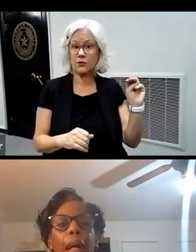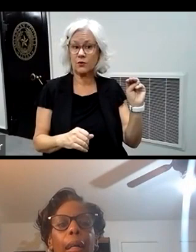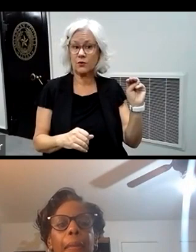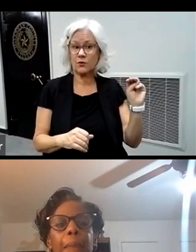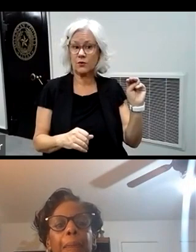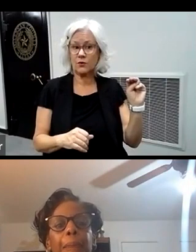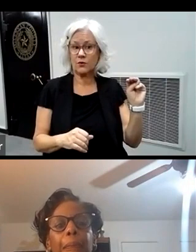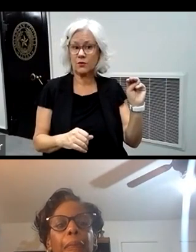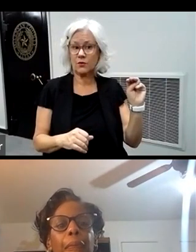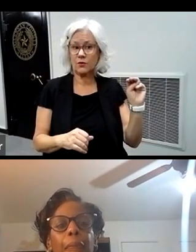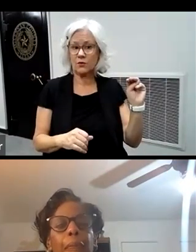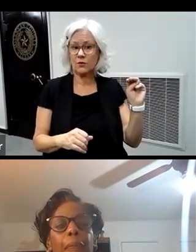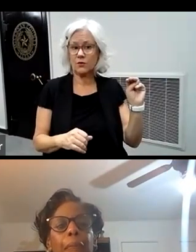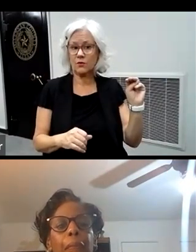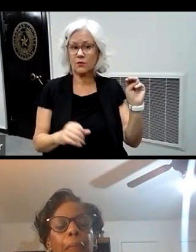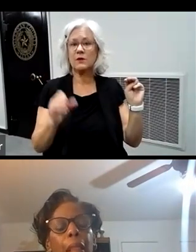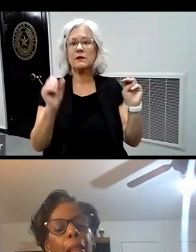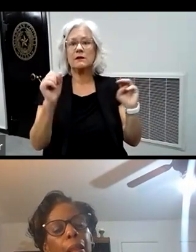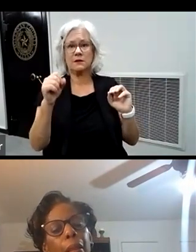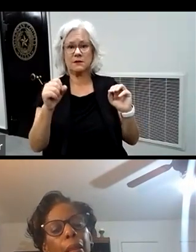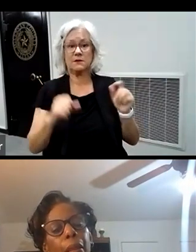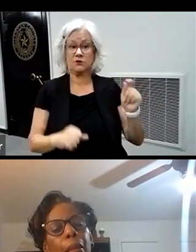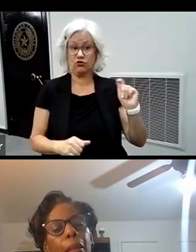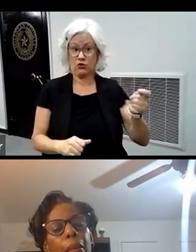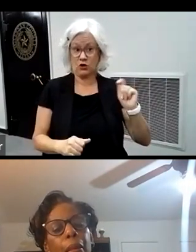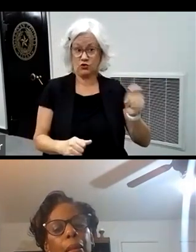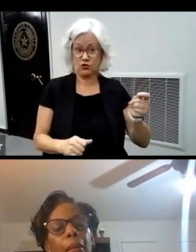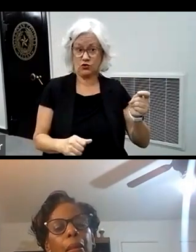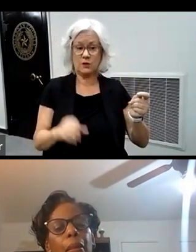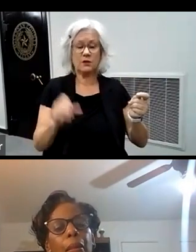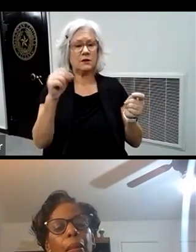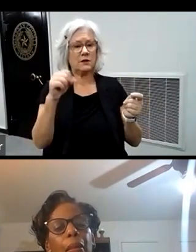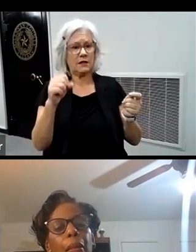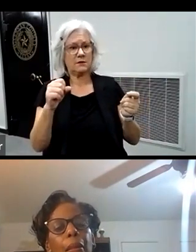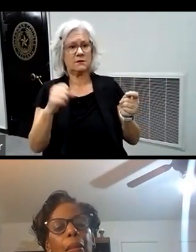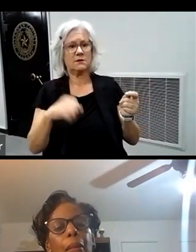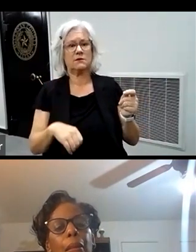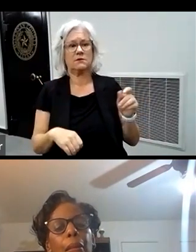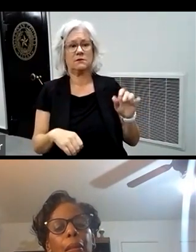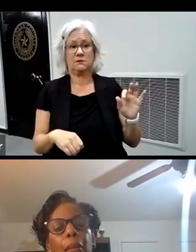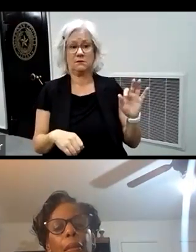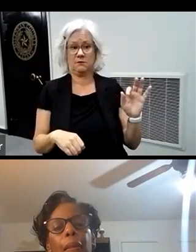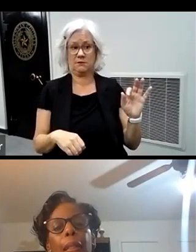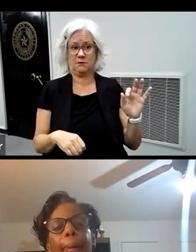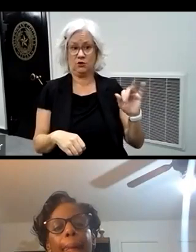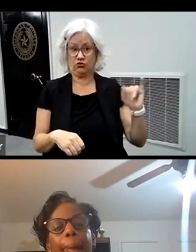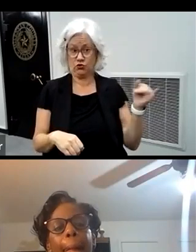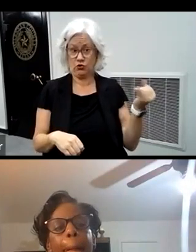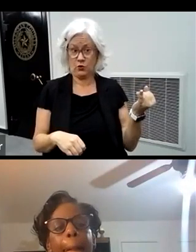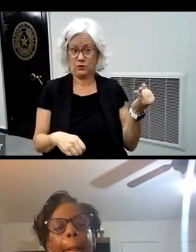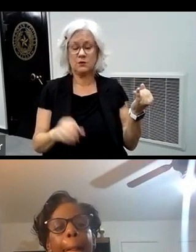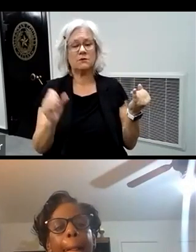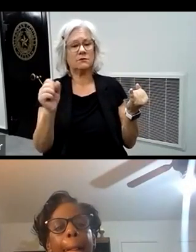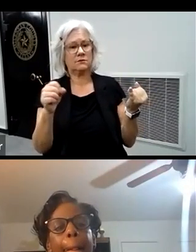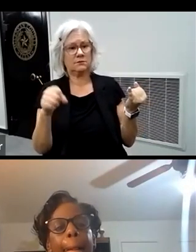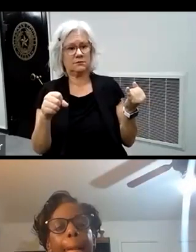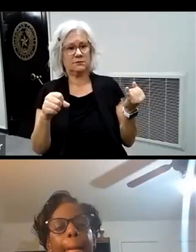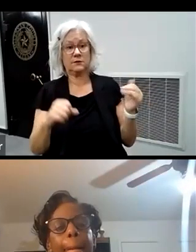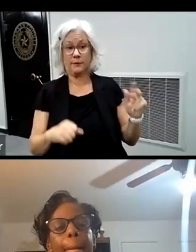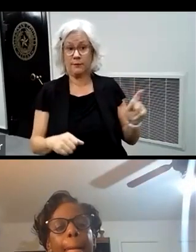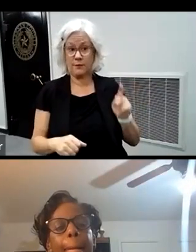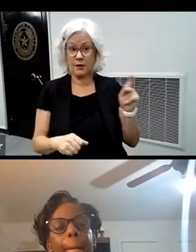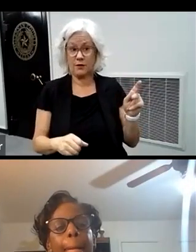Miller, Judge Felton, Aye. Commissioner Jones, Aye. Commissioner